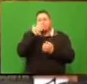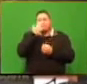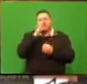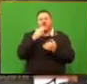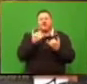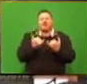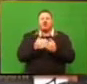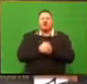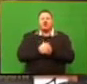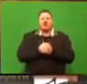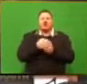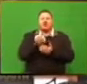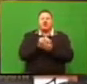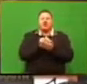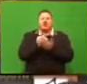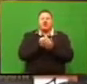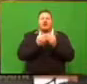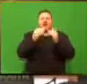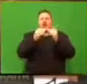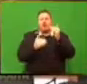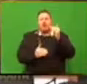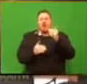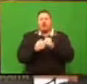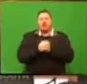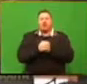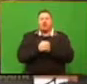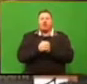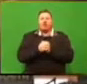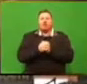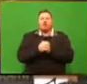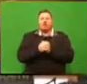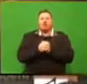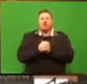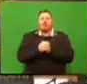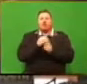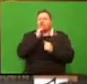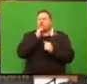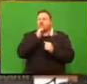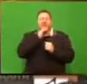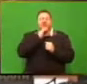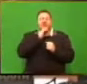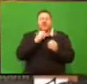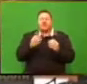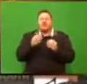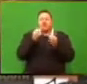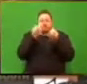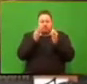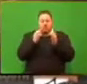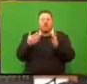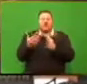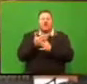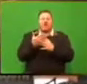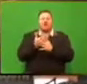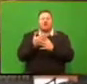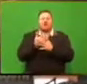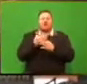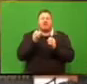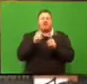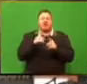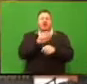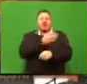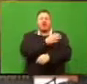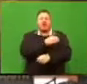today: economic inequality, inadequate access to quality education and healthcare,